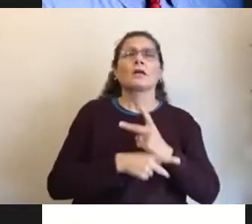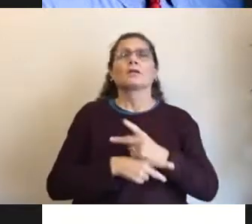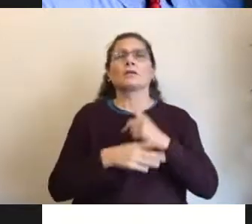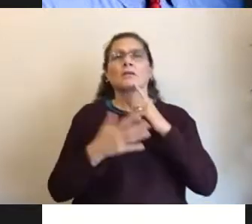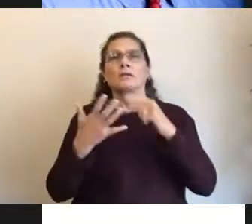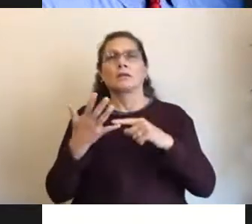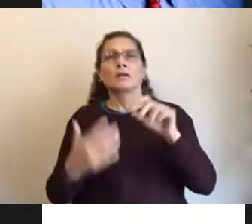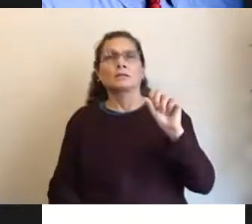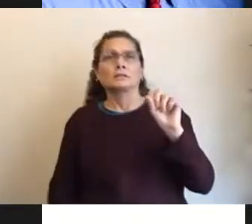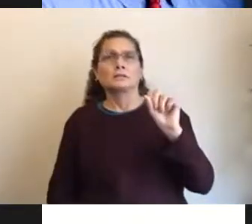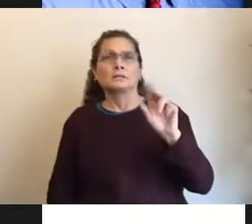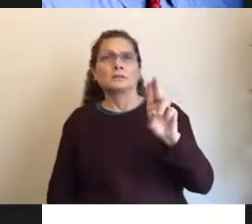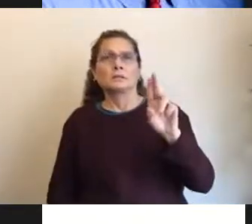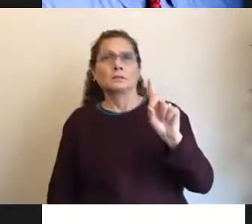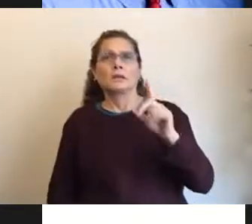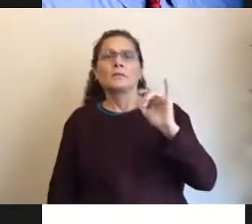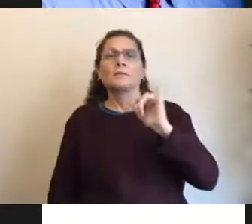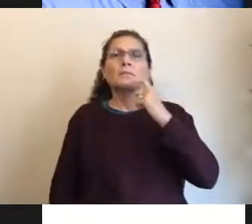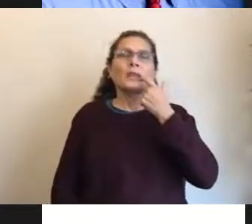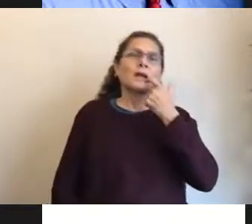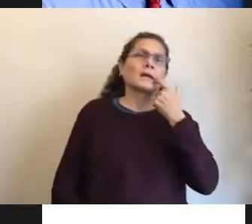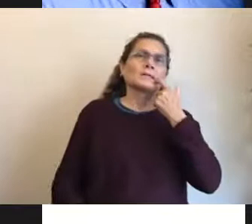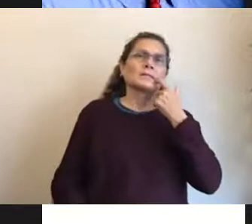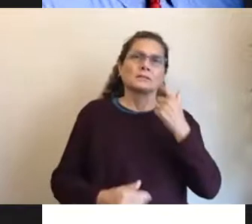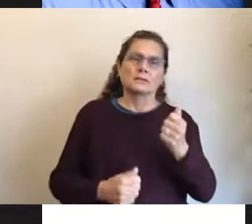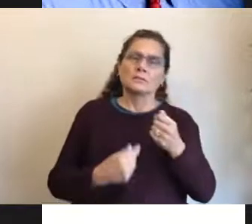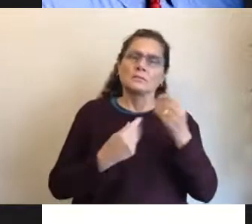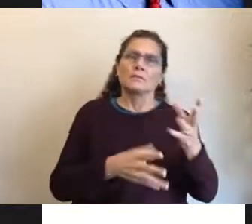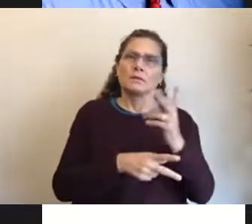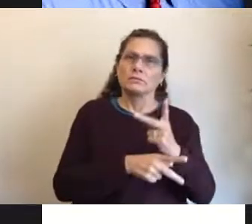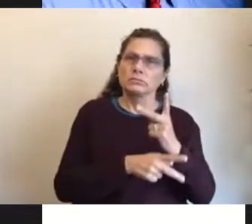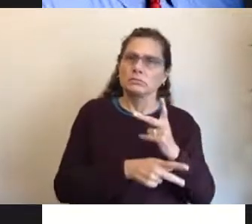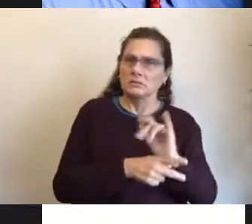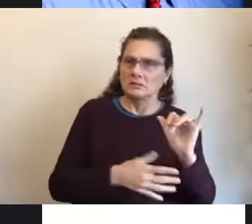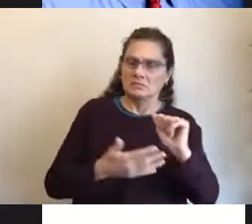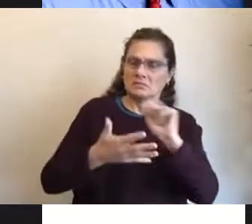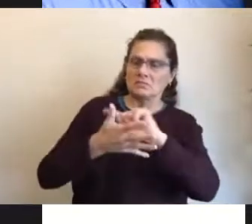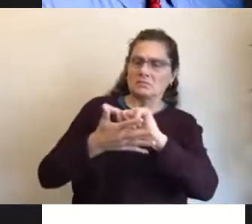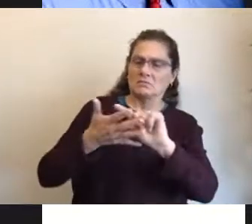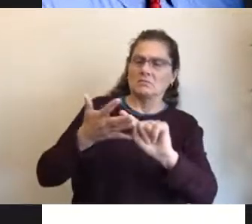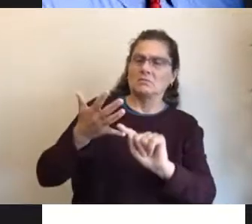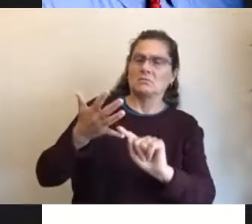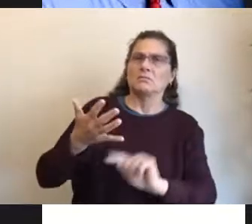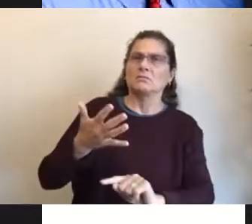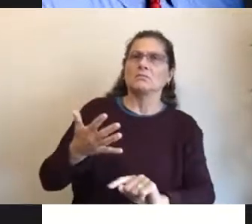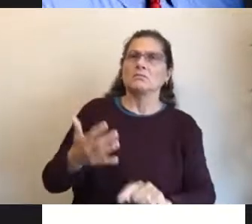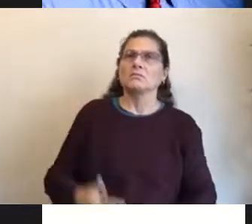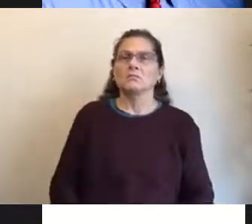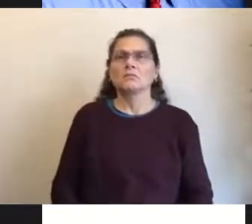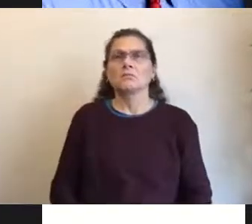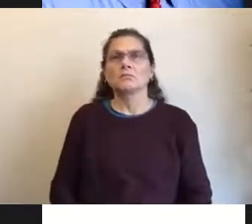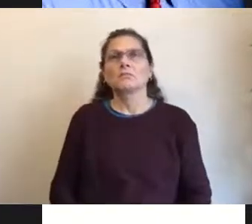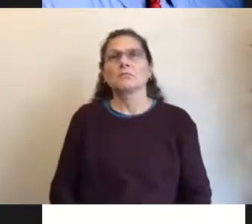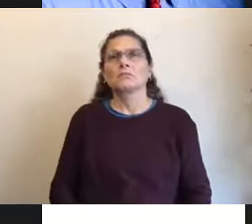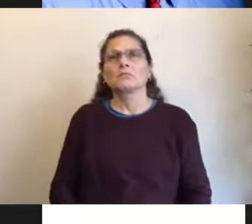For people that want more information about how to enroll, where to go, it's easy to get connected to an